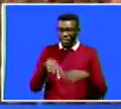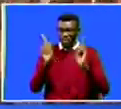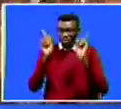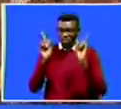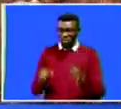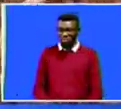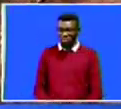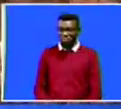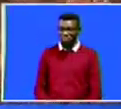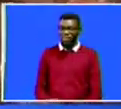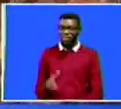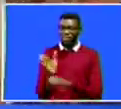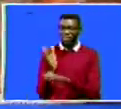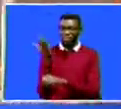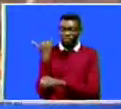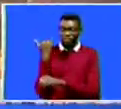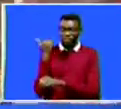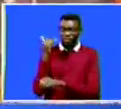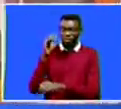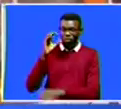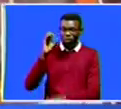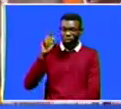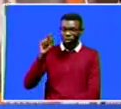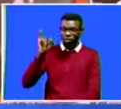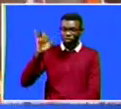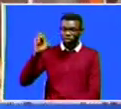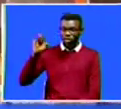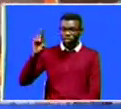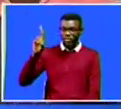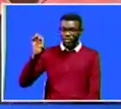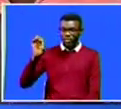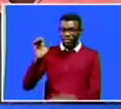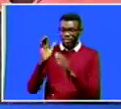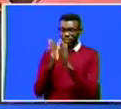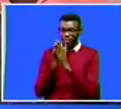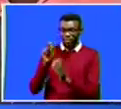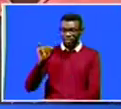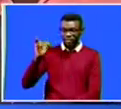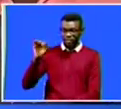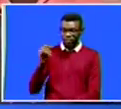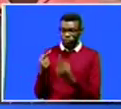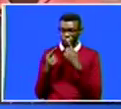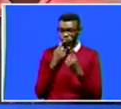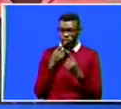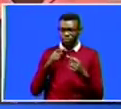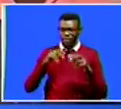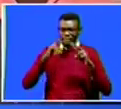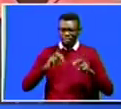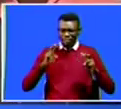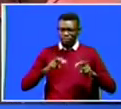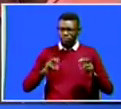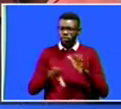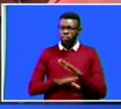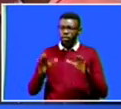On Thursday, Otiende and team left a message for the officer that summoned them. They cannot similarly investigate the Deputy President